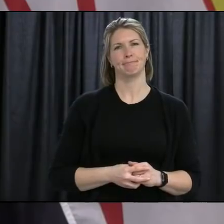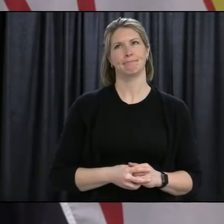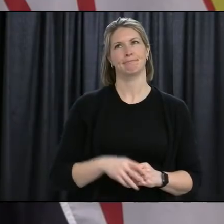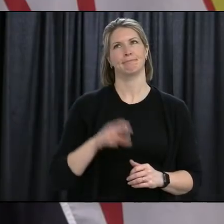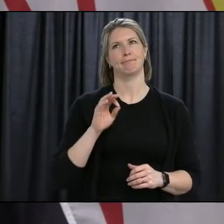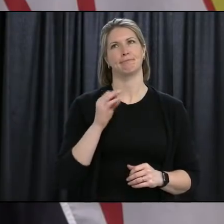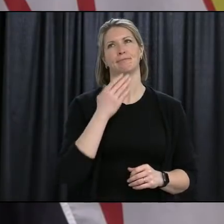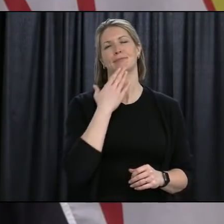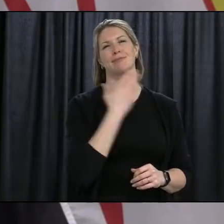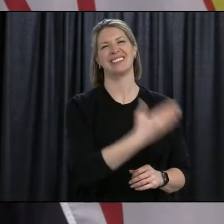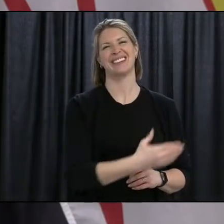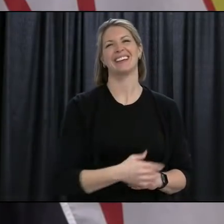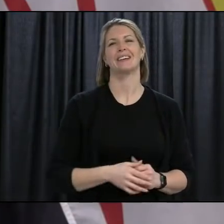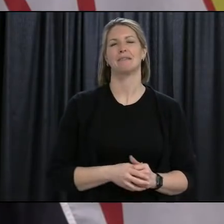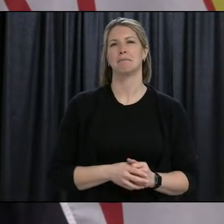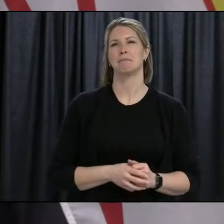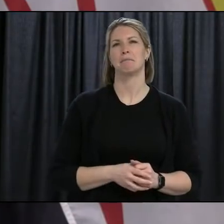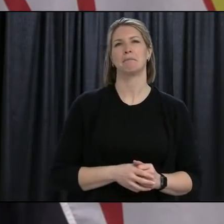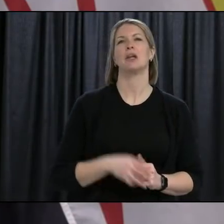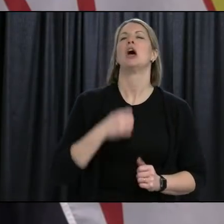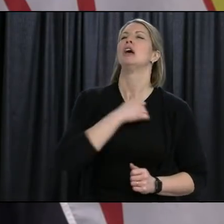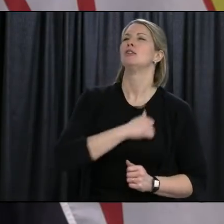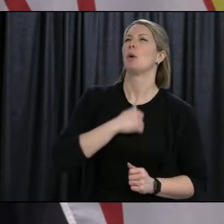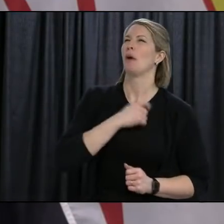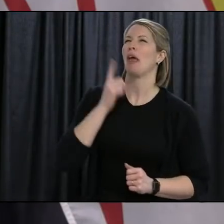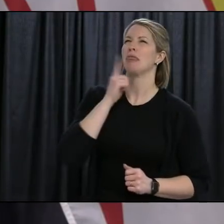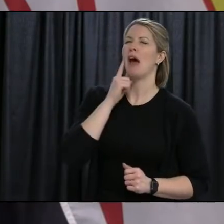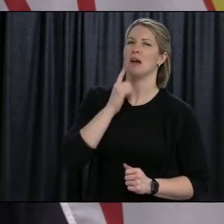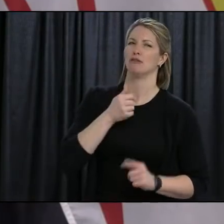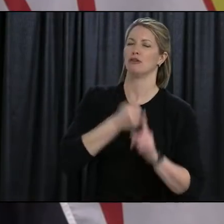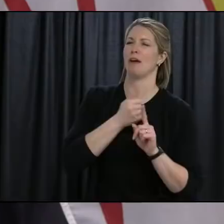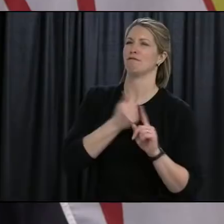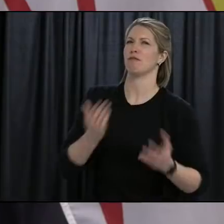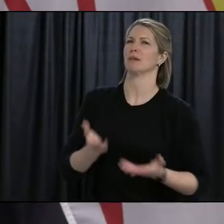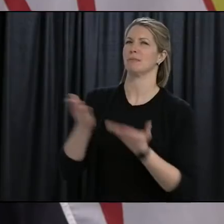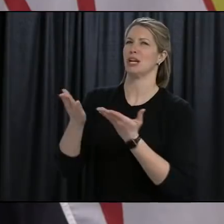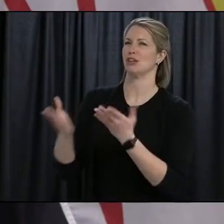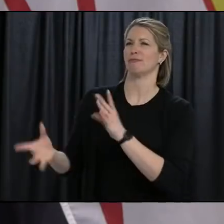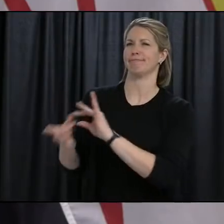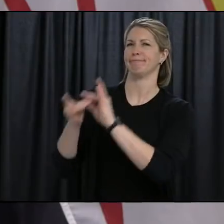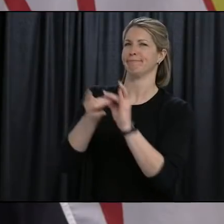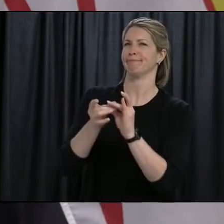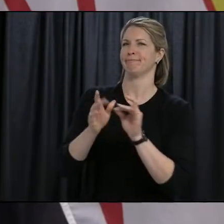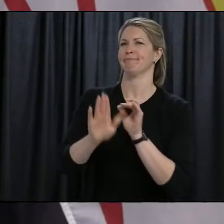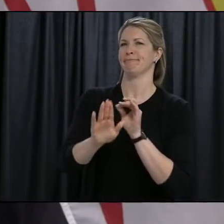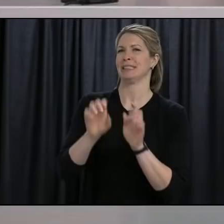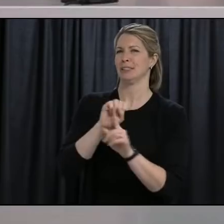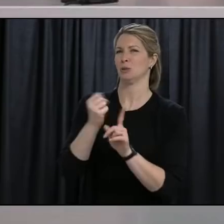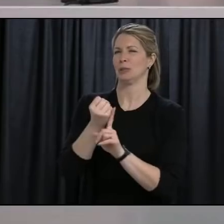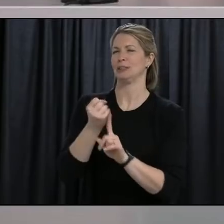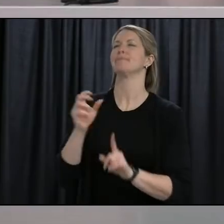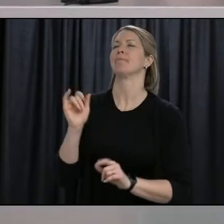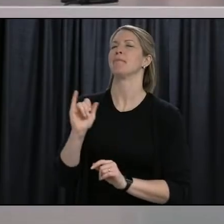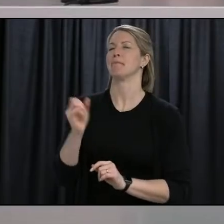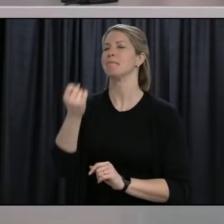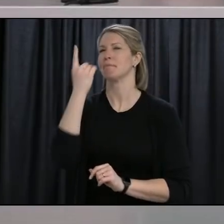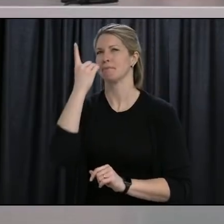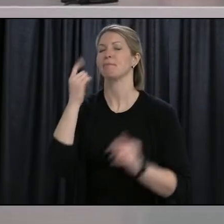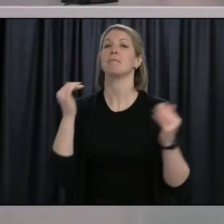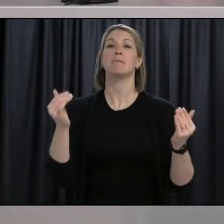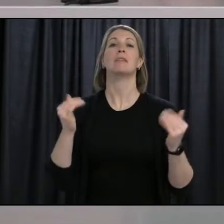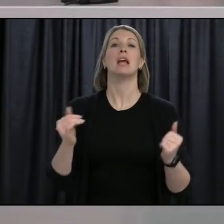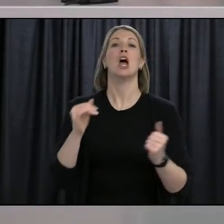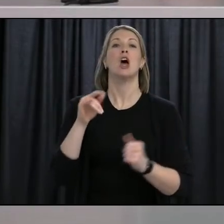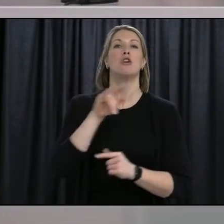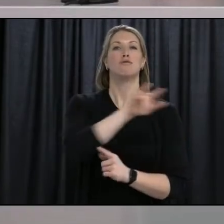Thank you. Just looking for what the directive was from you. But in going forward as well, for rotational workers, many of them who haven't been